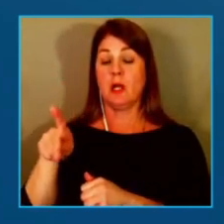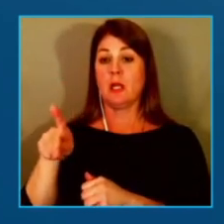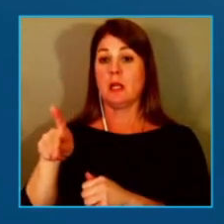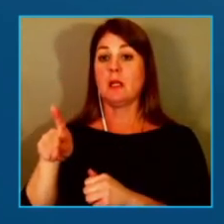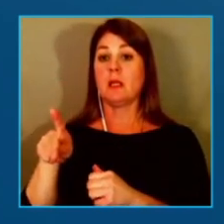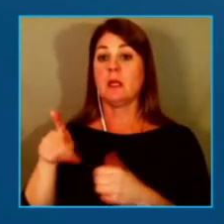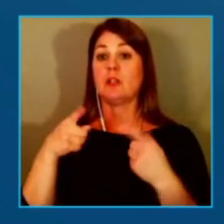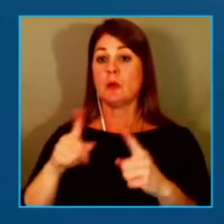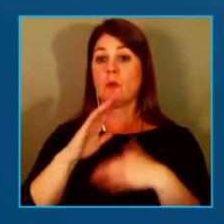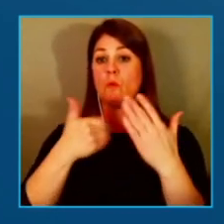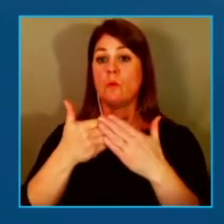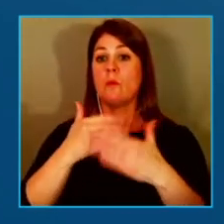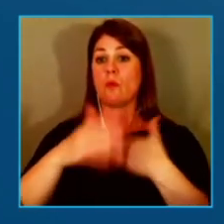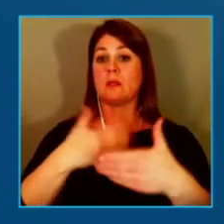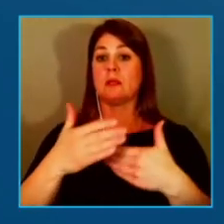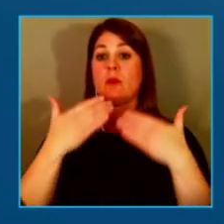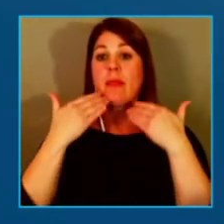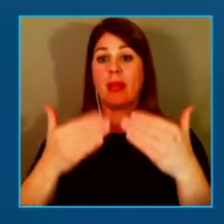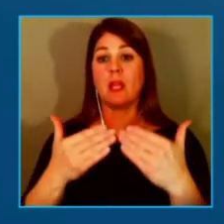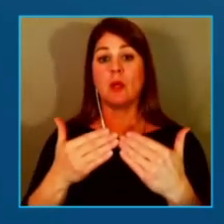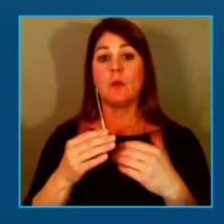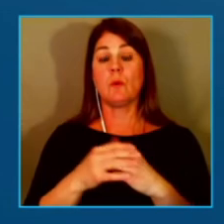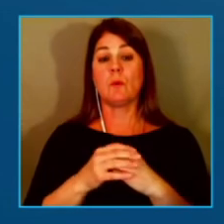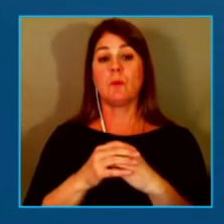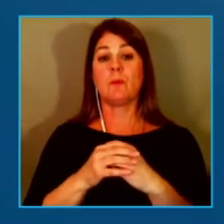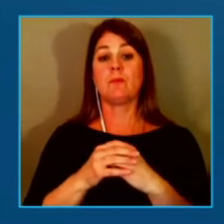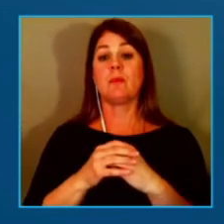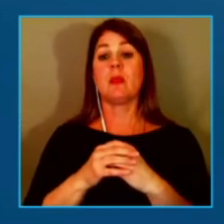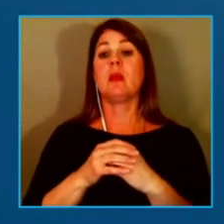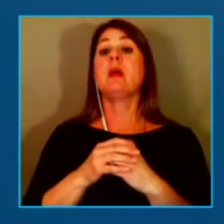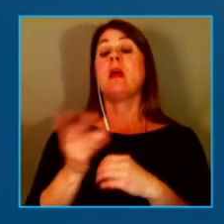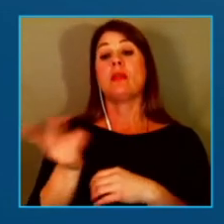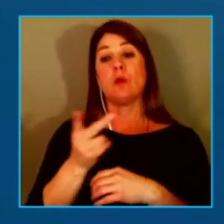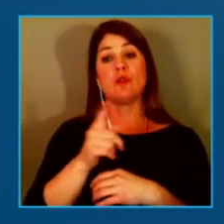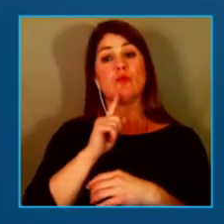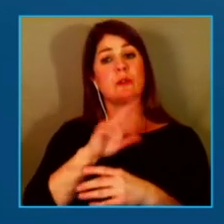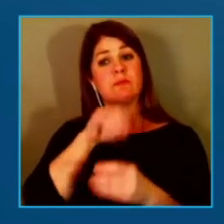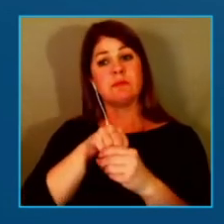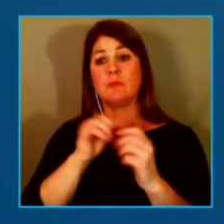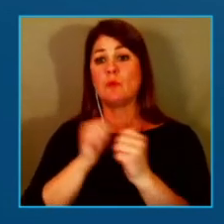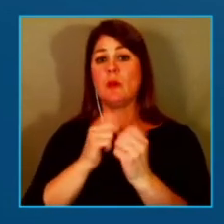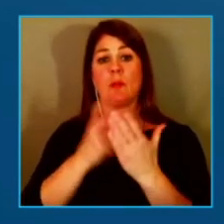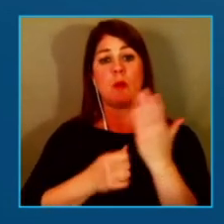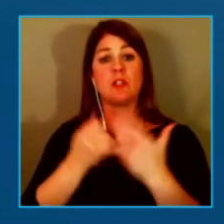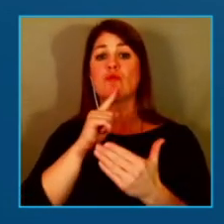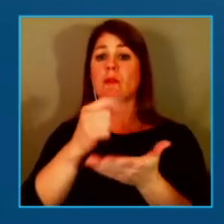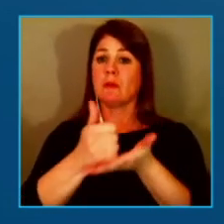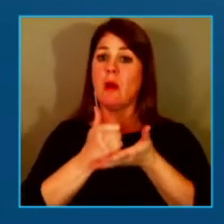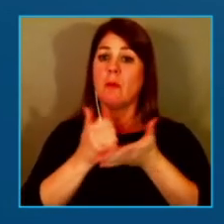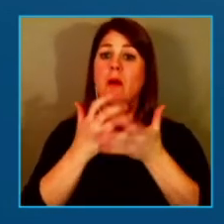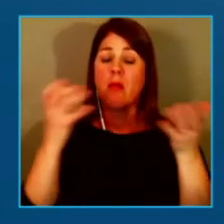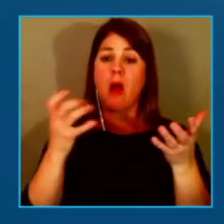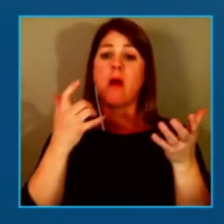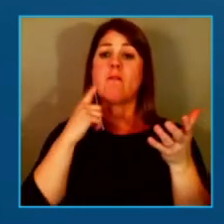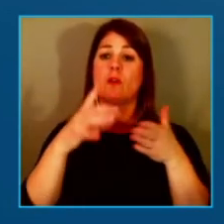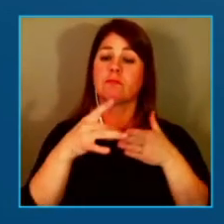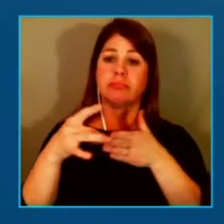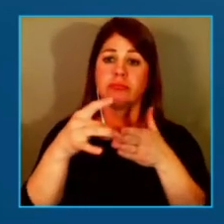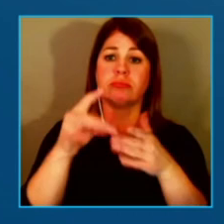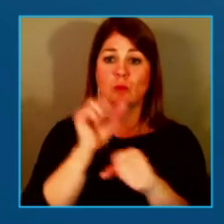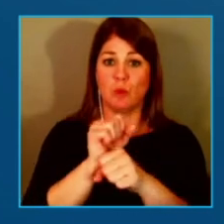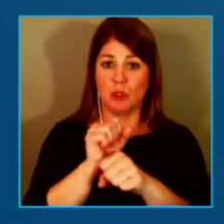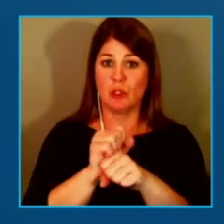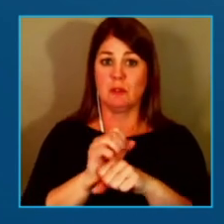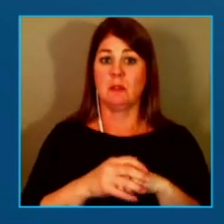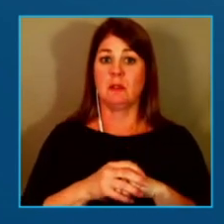process. Frank and Leah jumped right on this project and have been extremely helpful in navigating the work to make sure the West